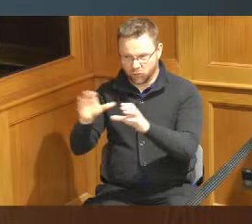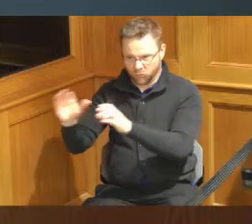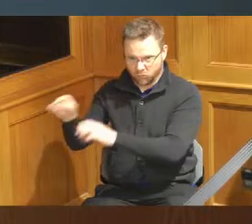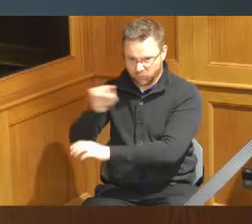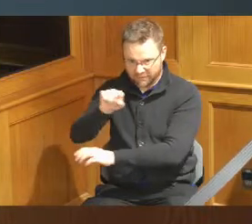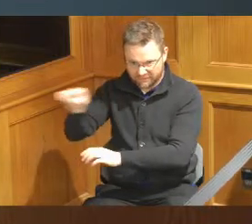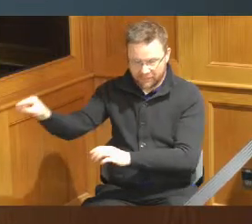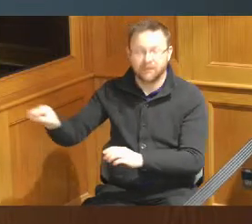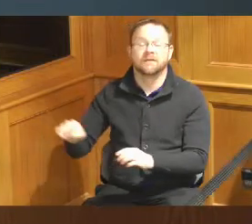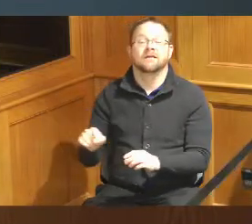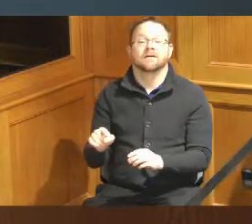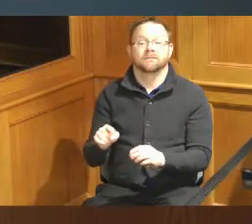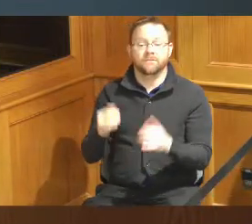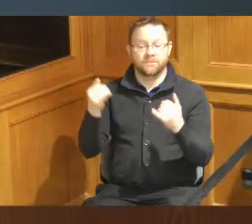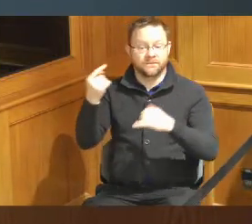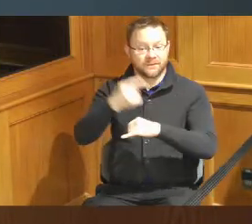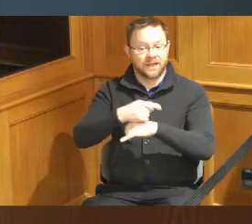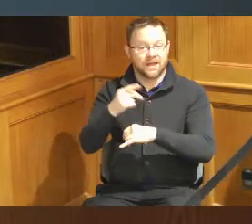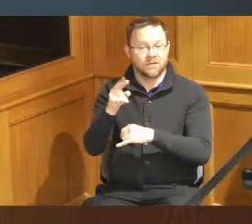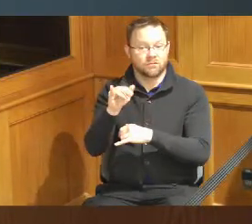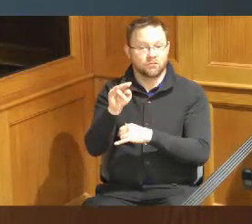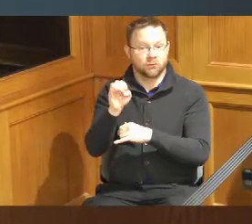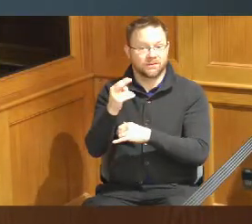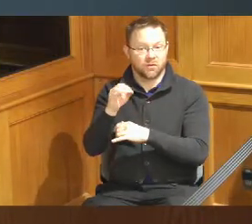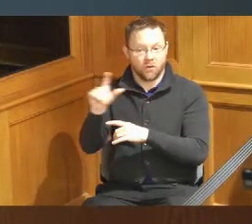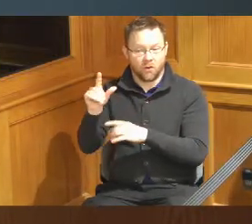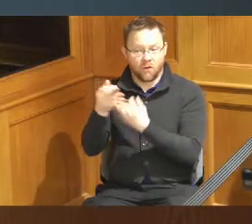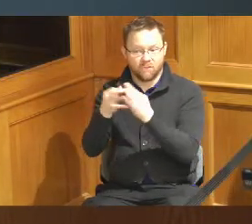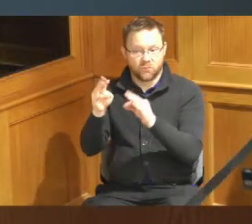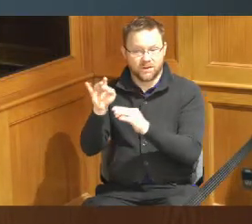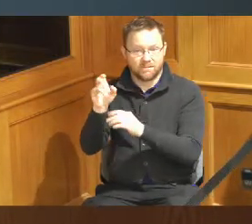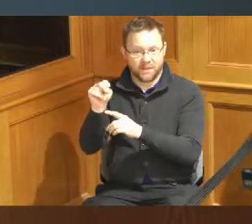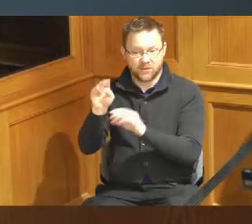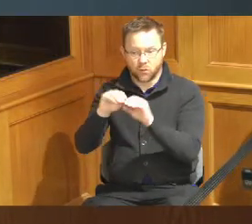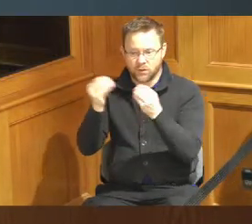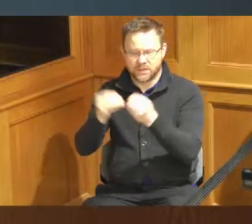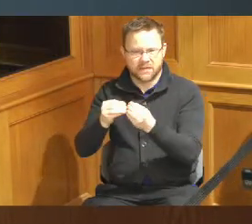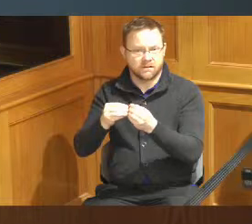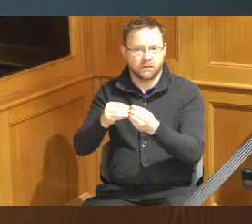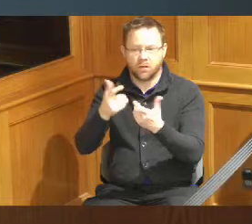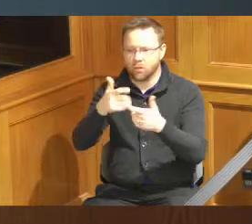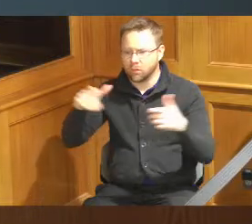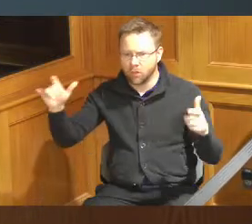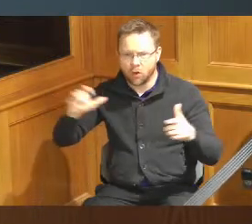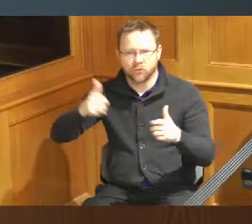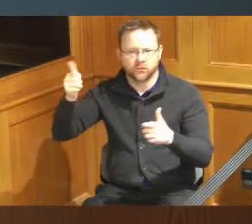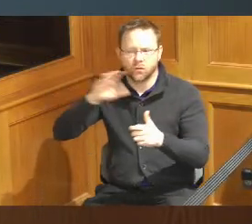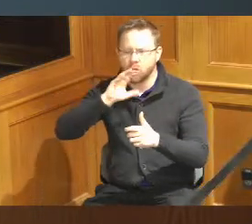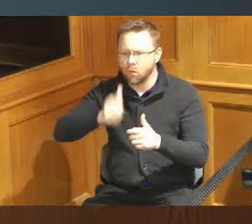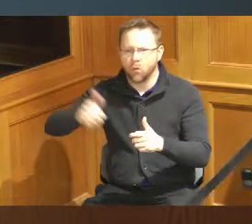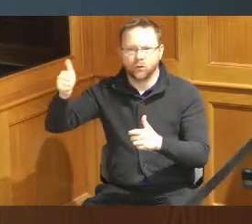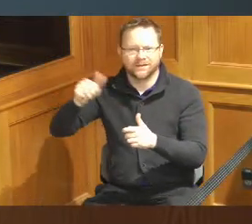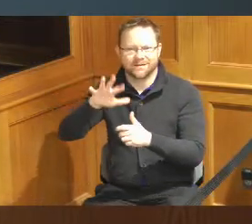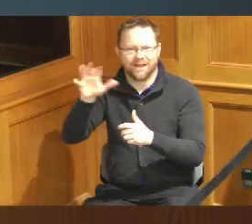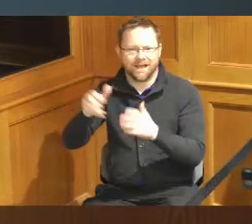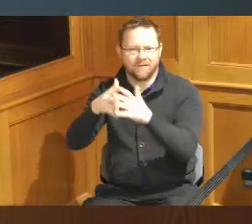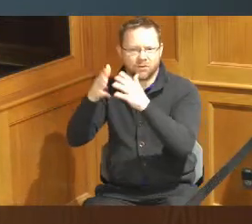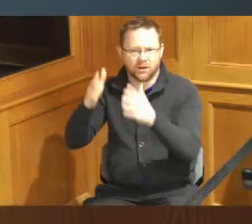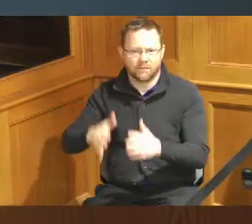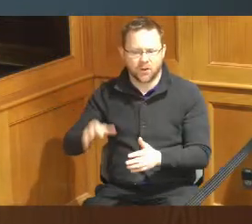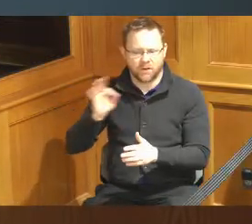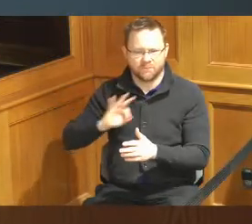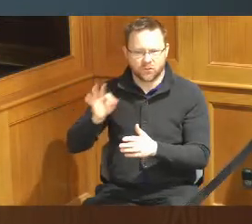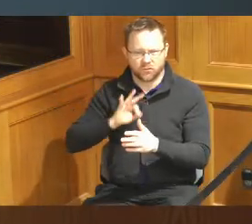organizations. Today, the Prince Hall Freemasonry remains the largest and oldest African American fraternal organization in the